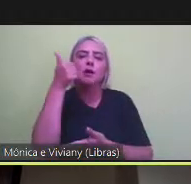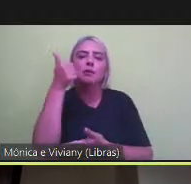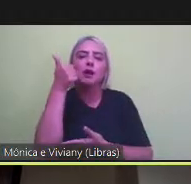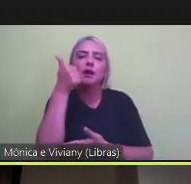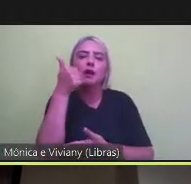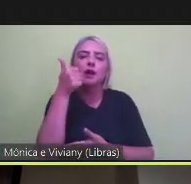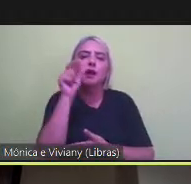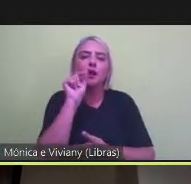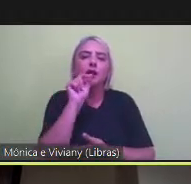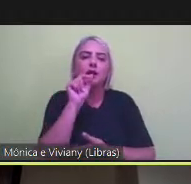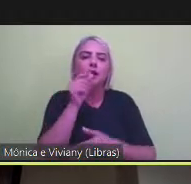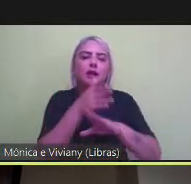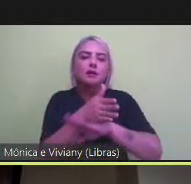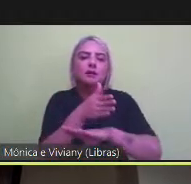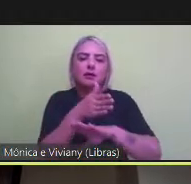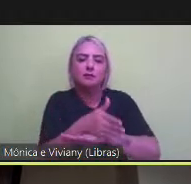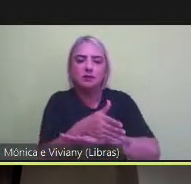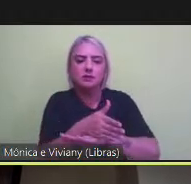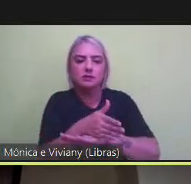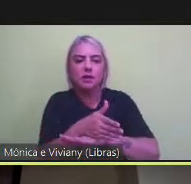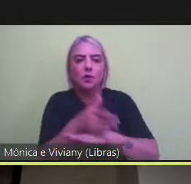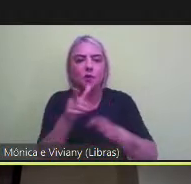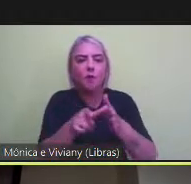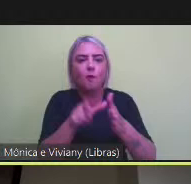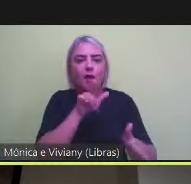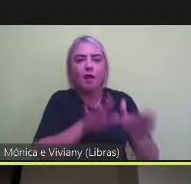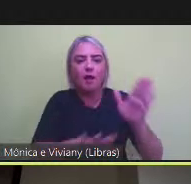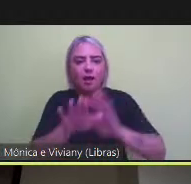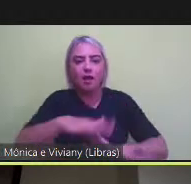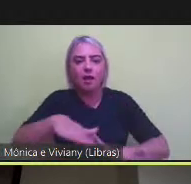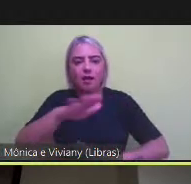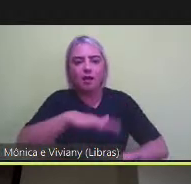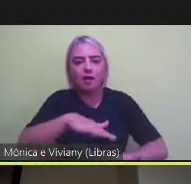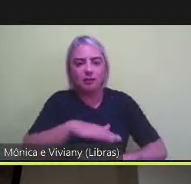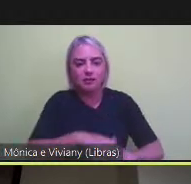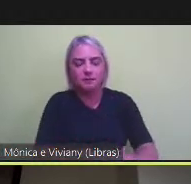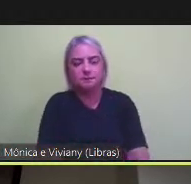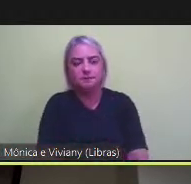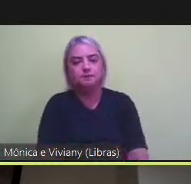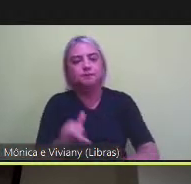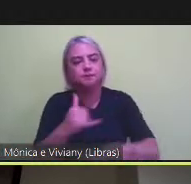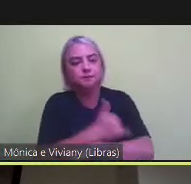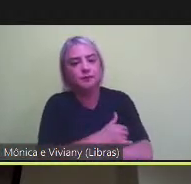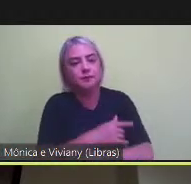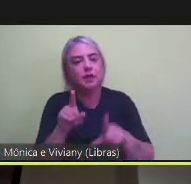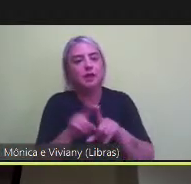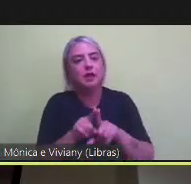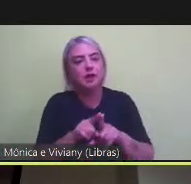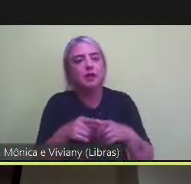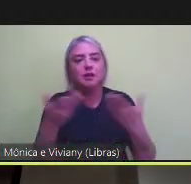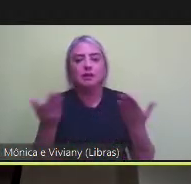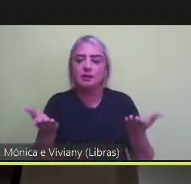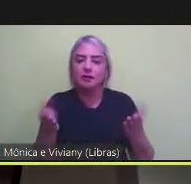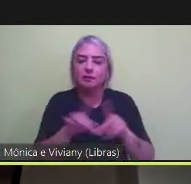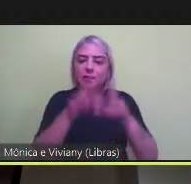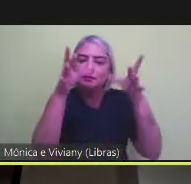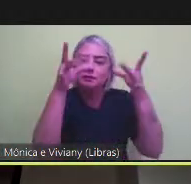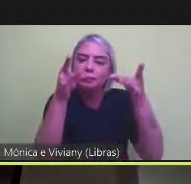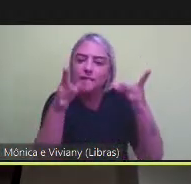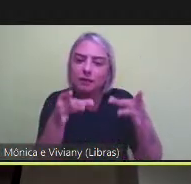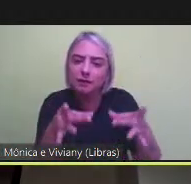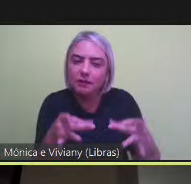improvement in identifying and intervention in the area of pre-obesity. And then I was going